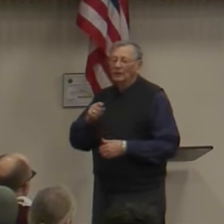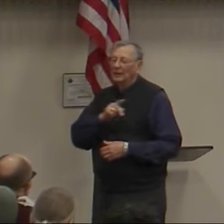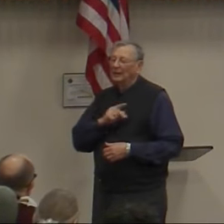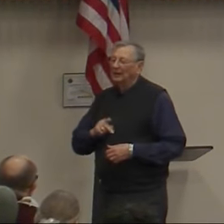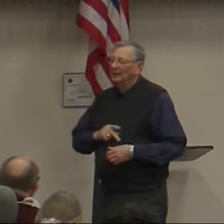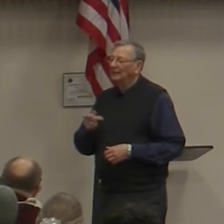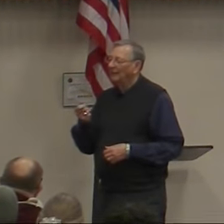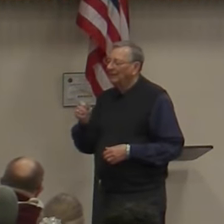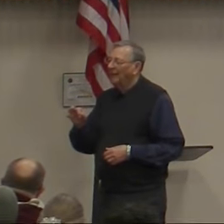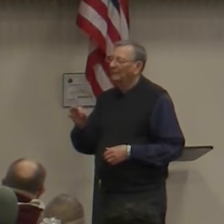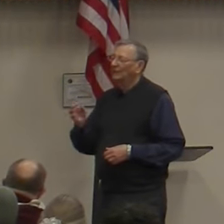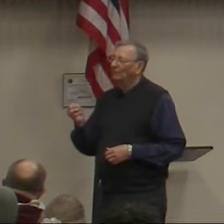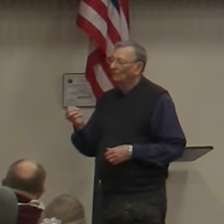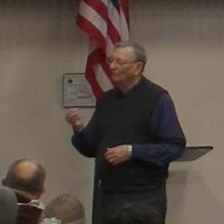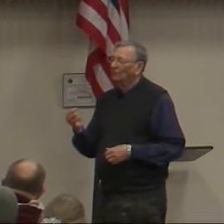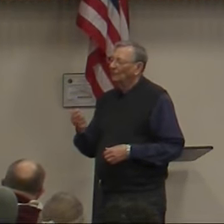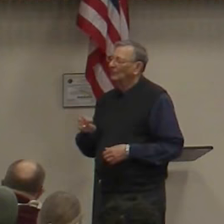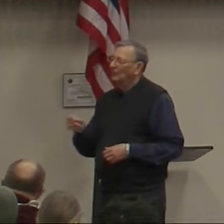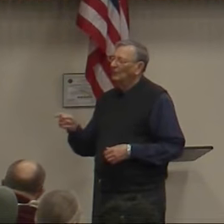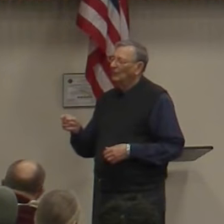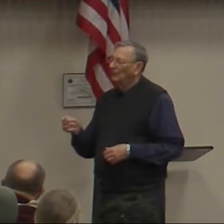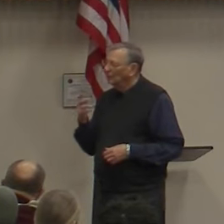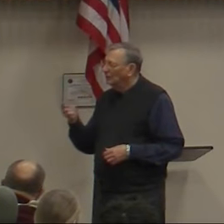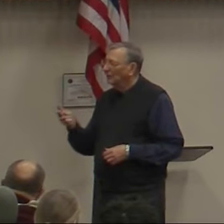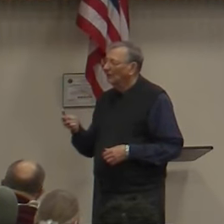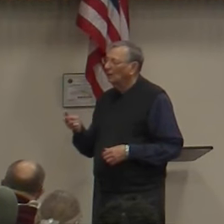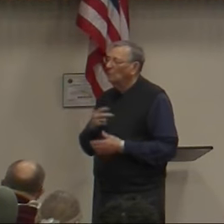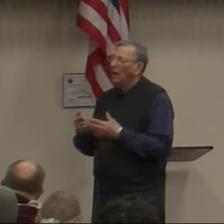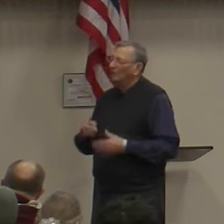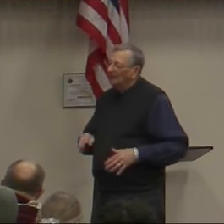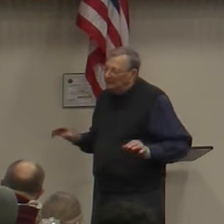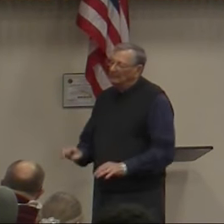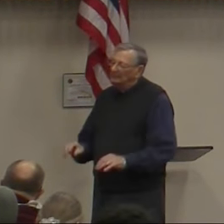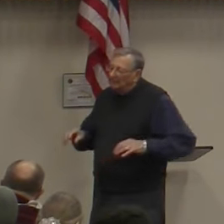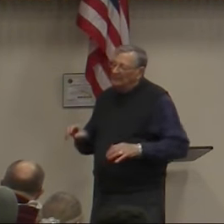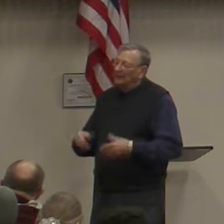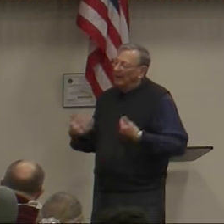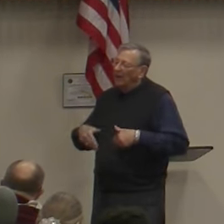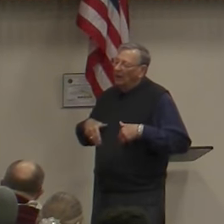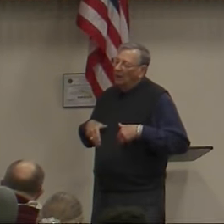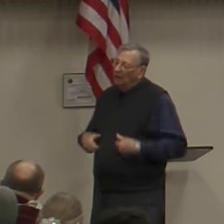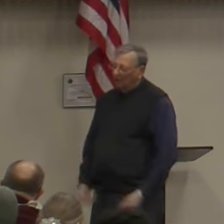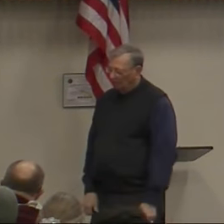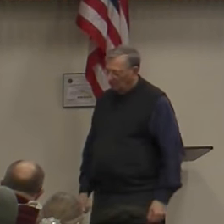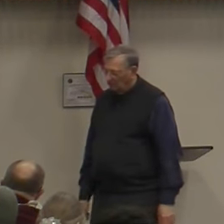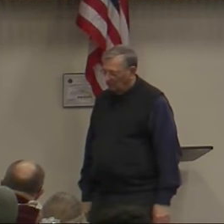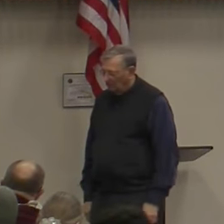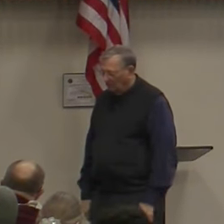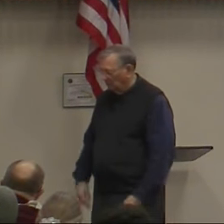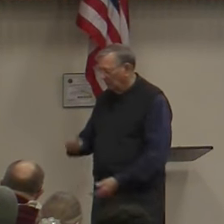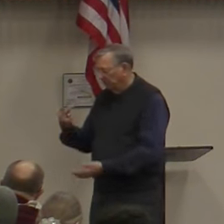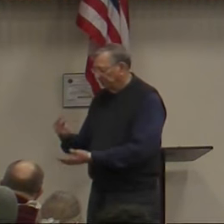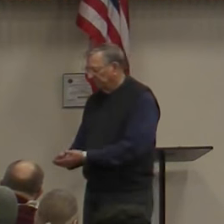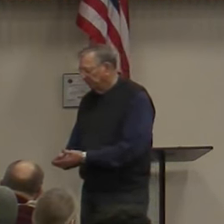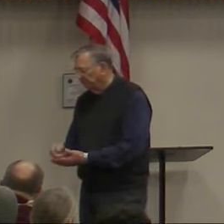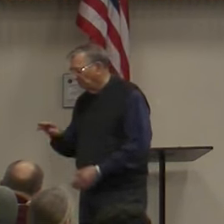read about a prophet who has just given it all and has found himself laying down by a